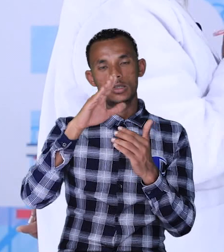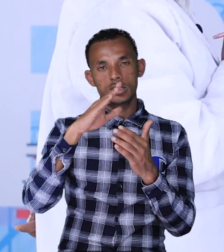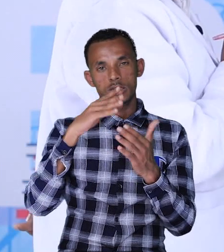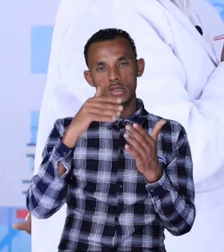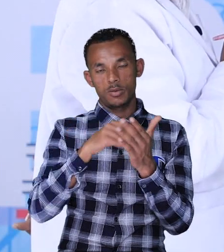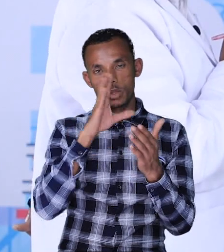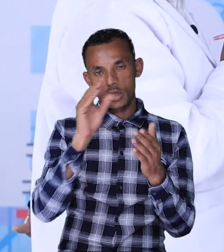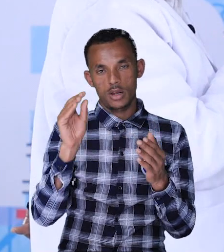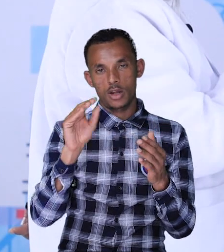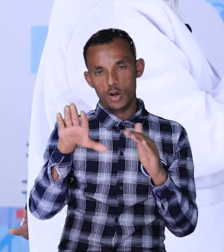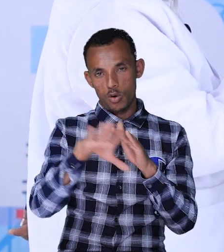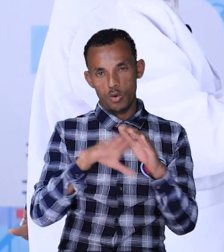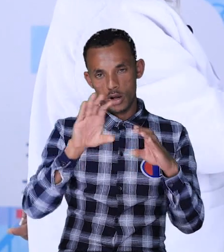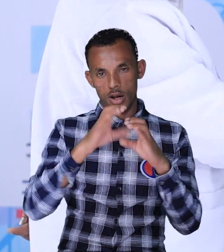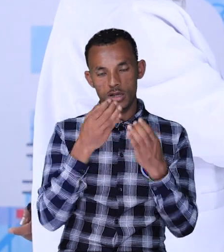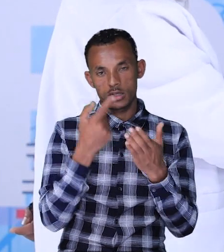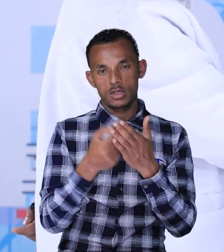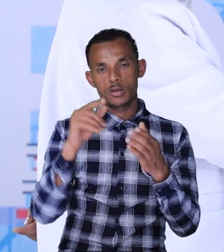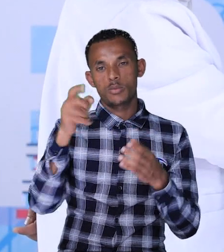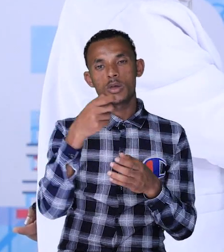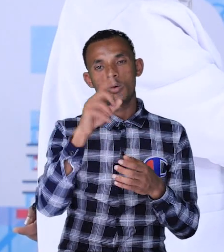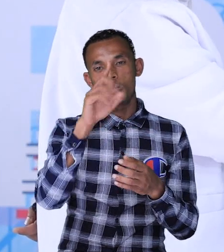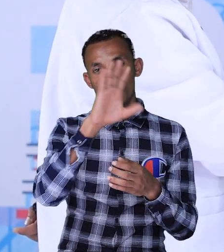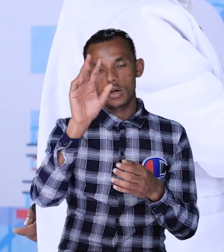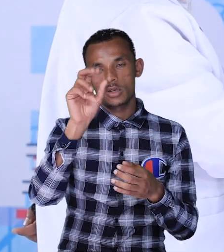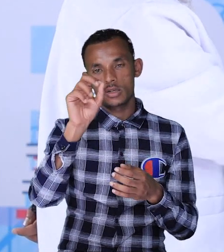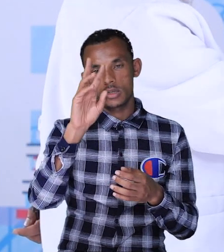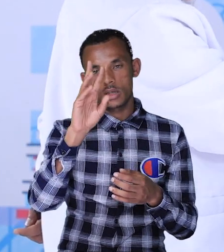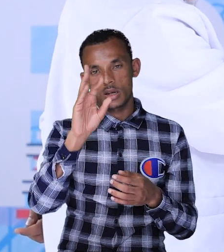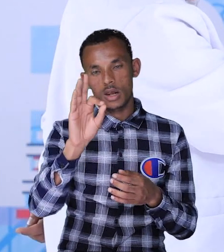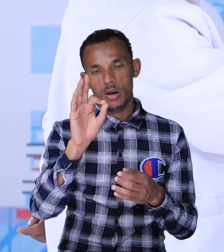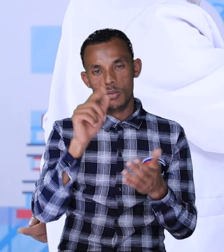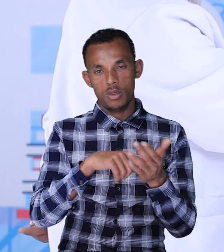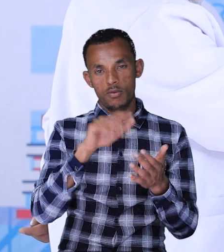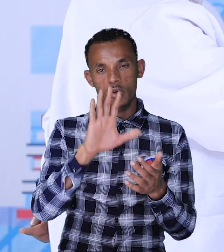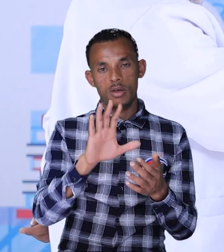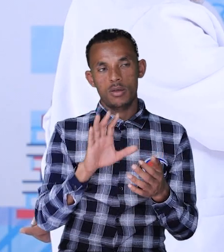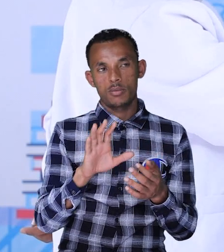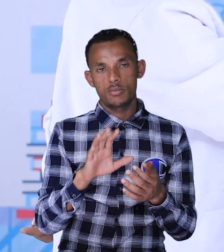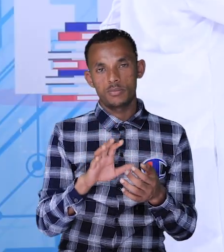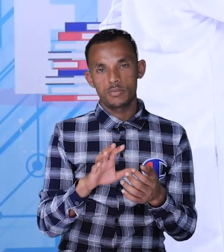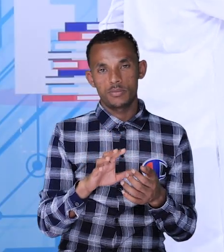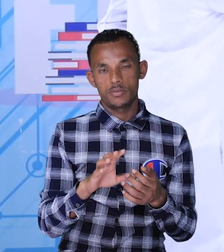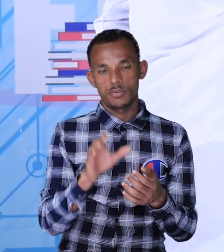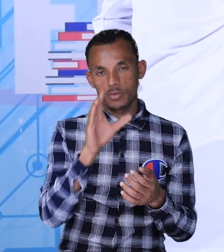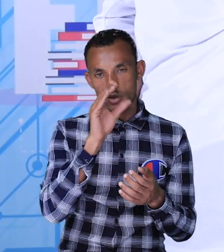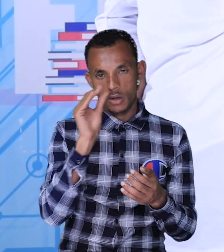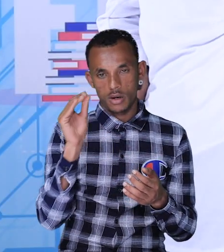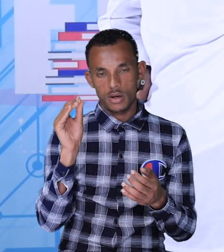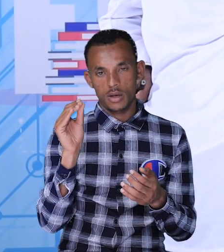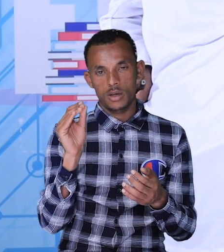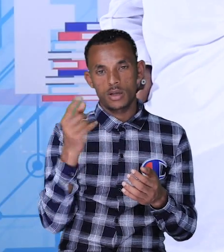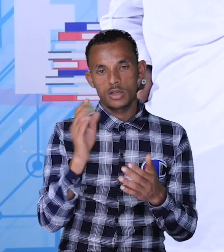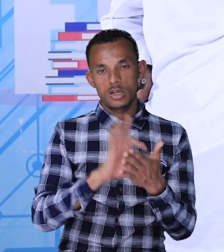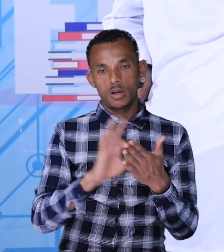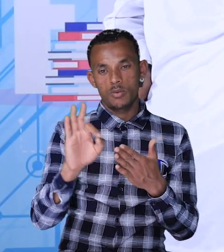from lower class limit. So this becomes 139.5, this part will be 159.5, and